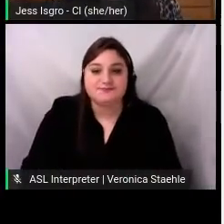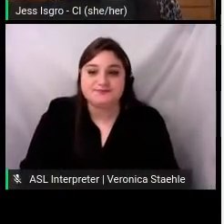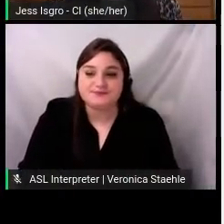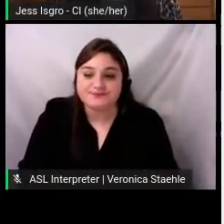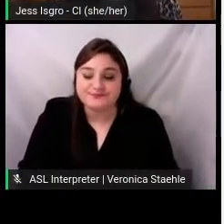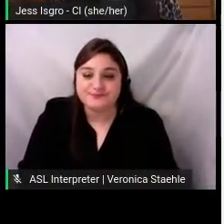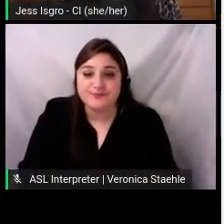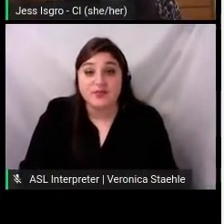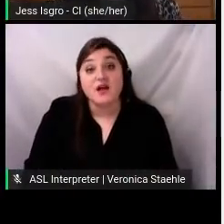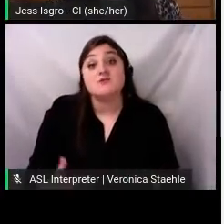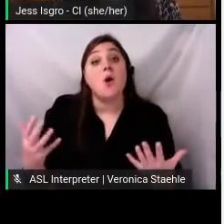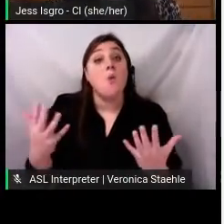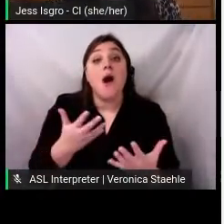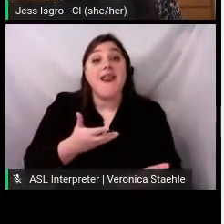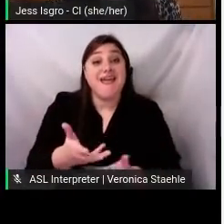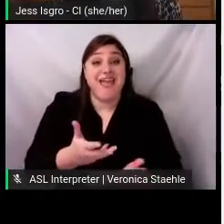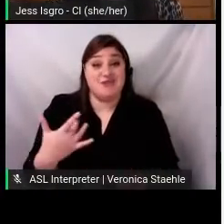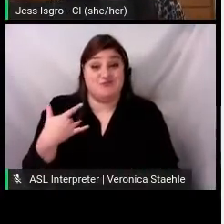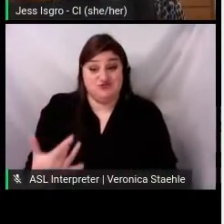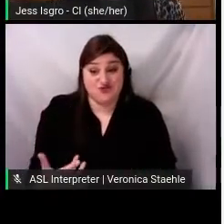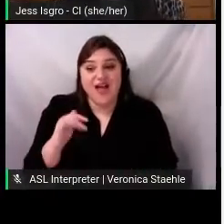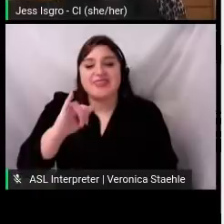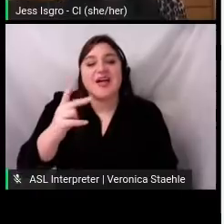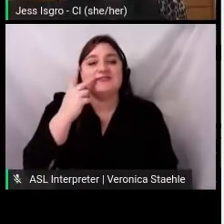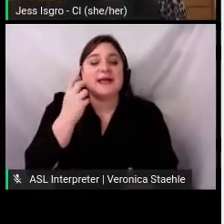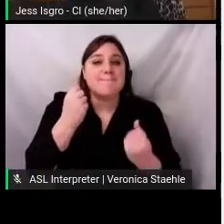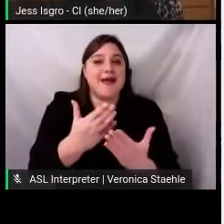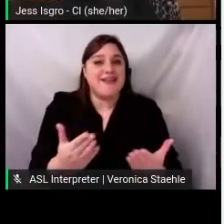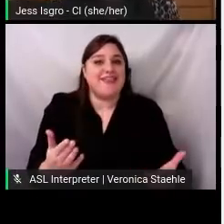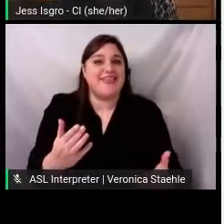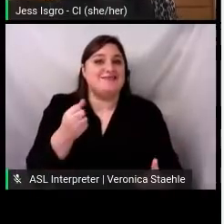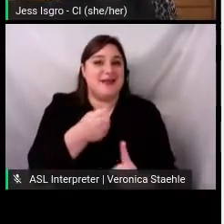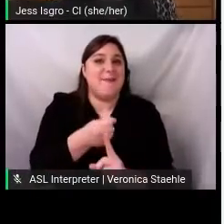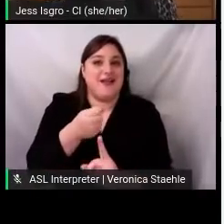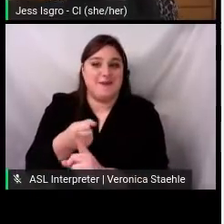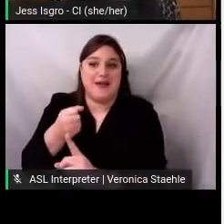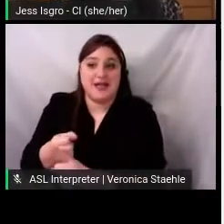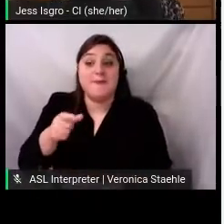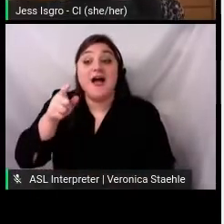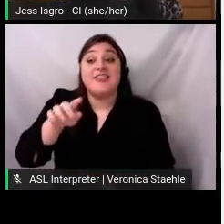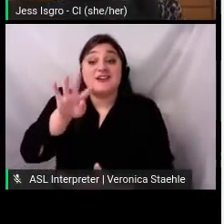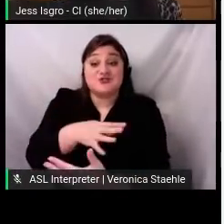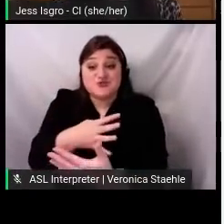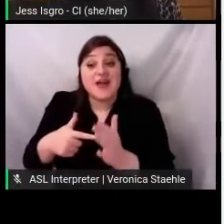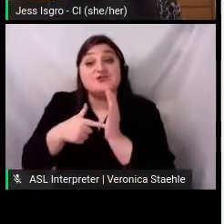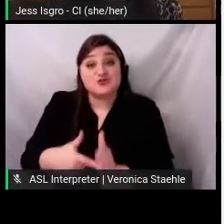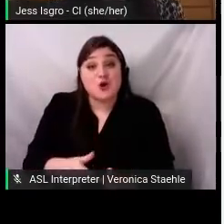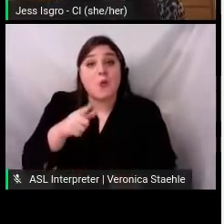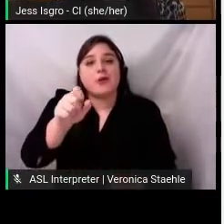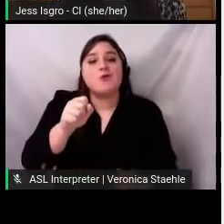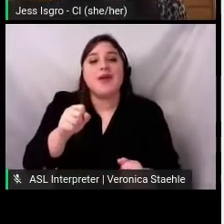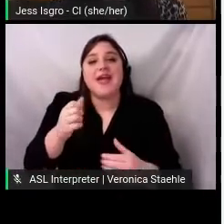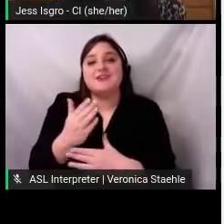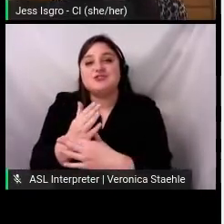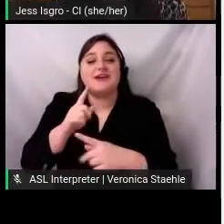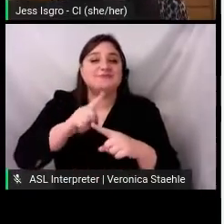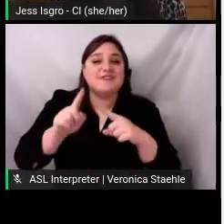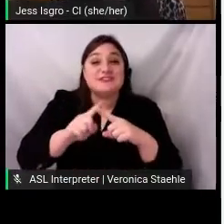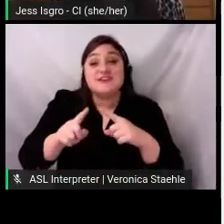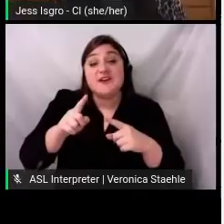rate varies depending on a whole host of factors. This chart notes engagement rate across post formats for a variety of CI